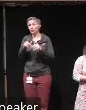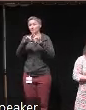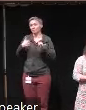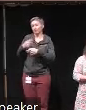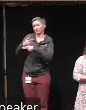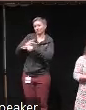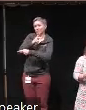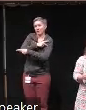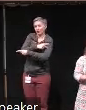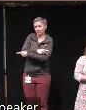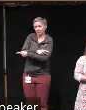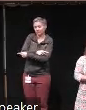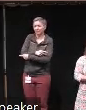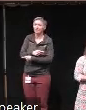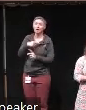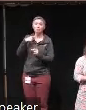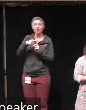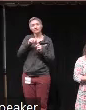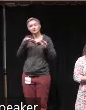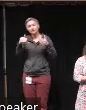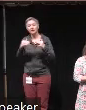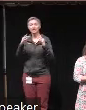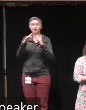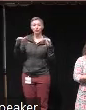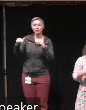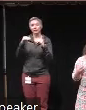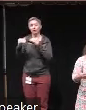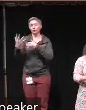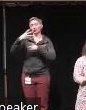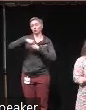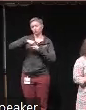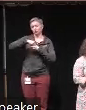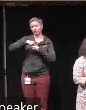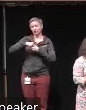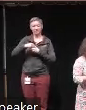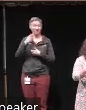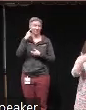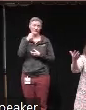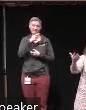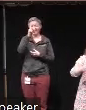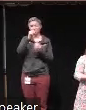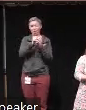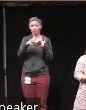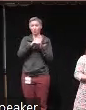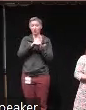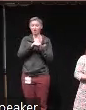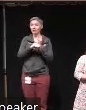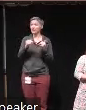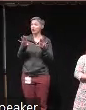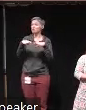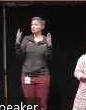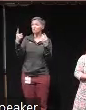patients, as well as a focus on diversity, equity, and inclusion in this smart growth model. So open it up for